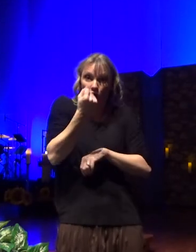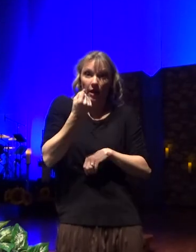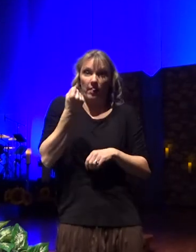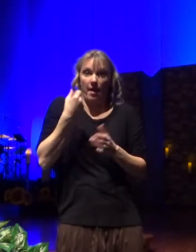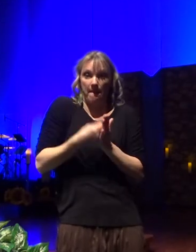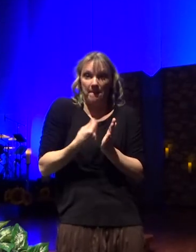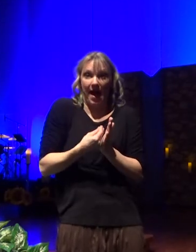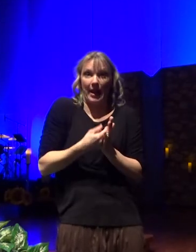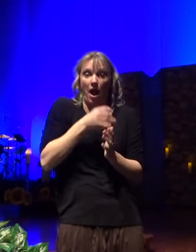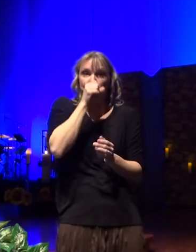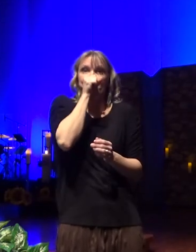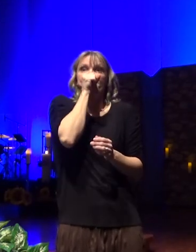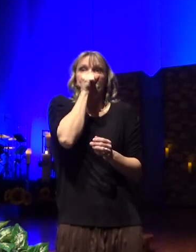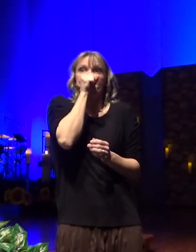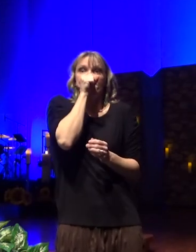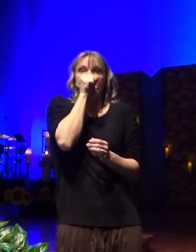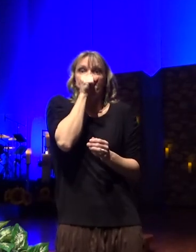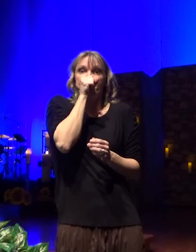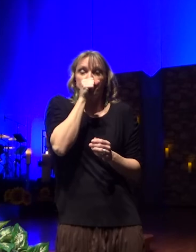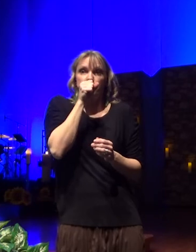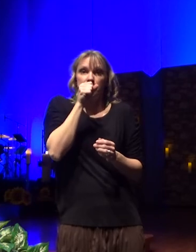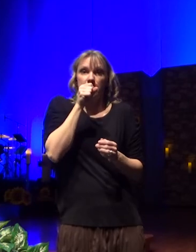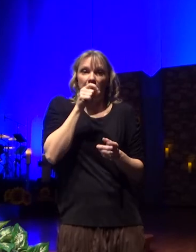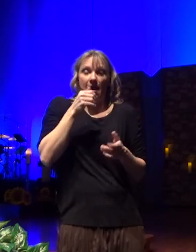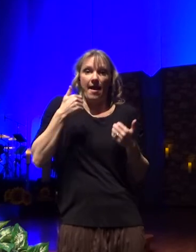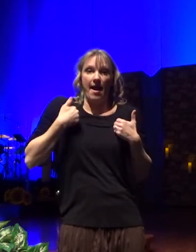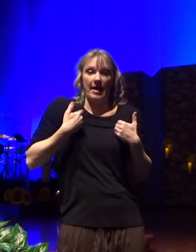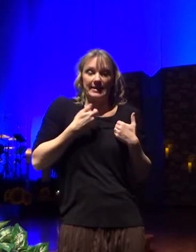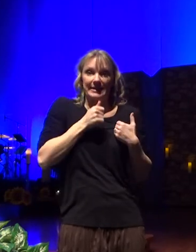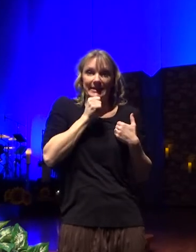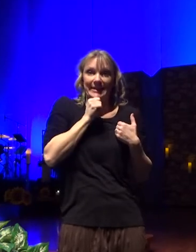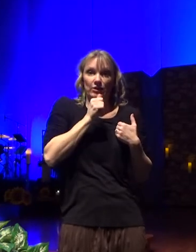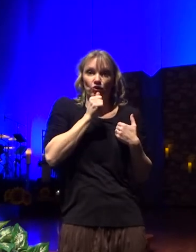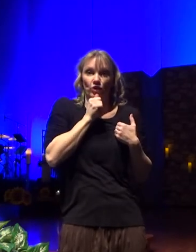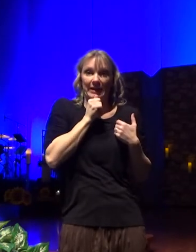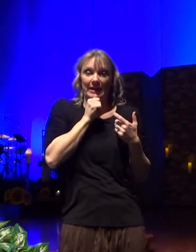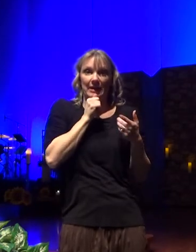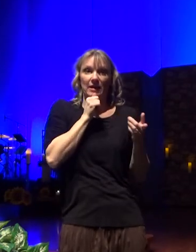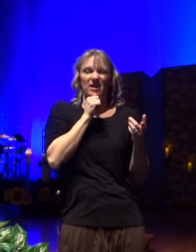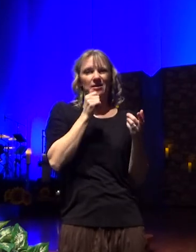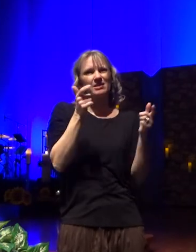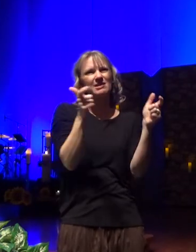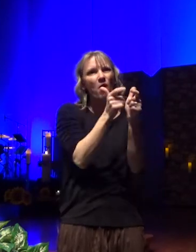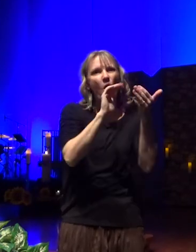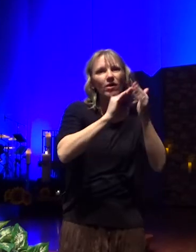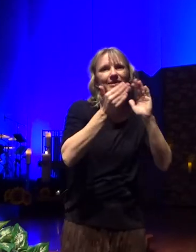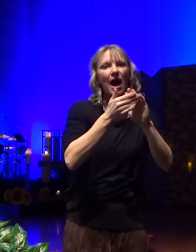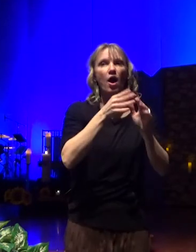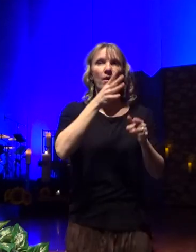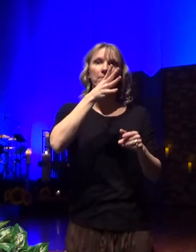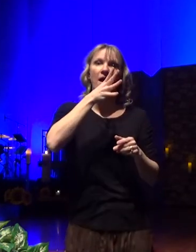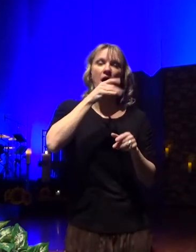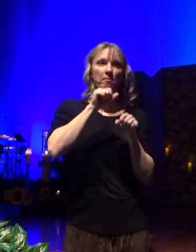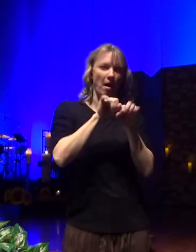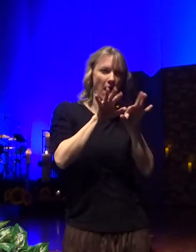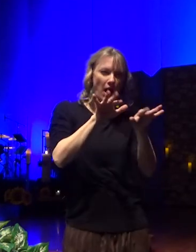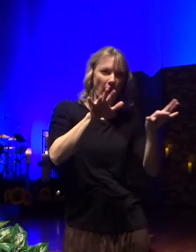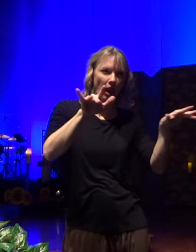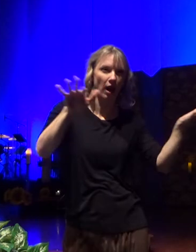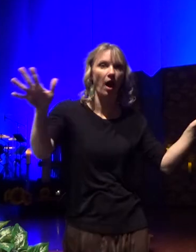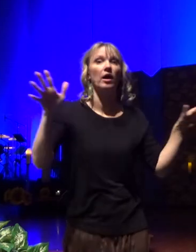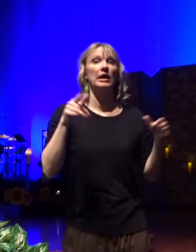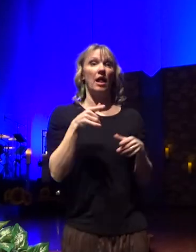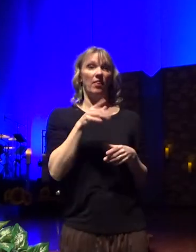right? And here he is holding on to this secret, this mistake, for